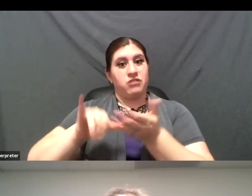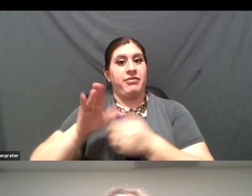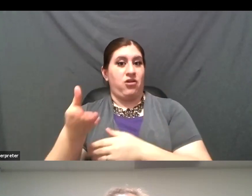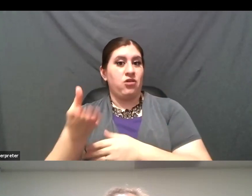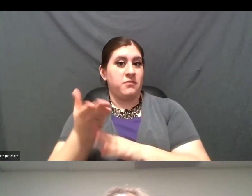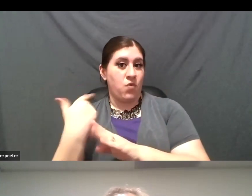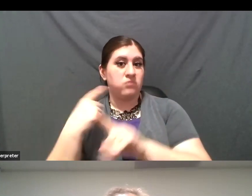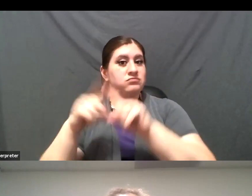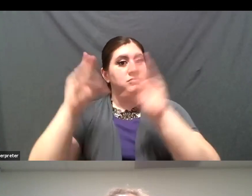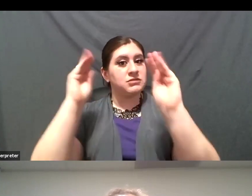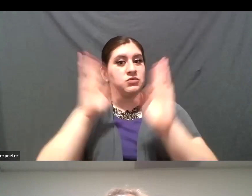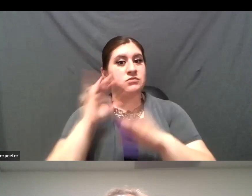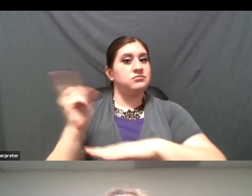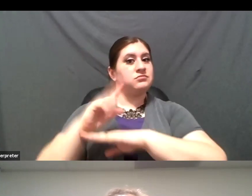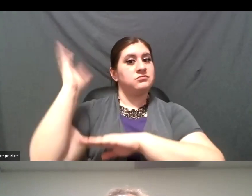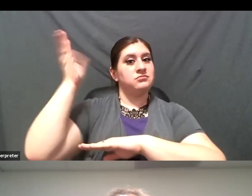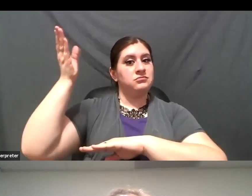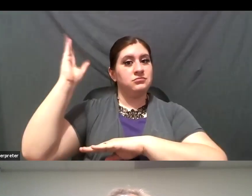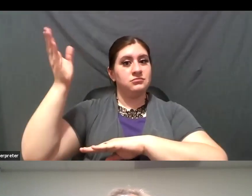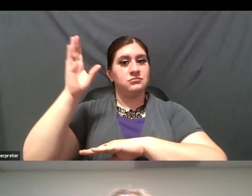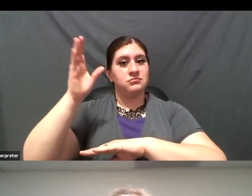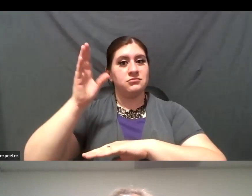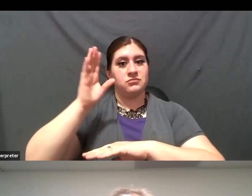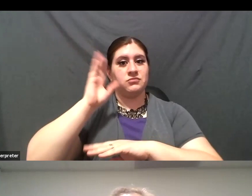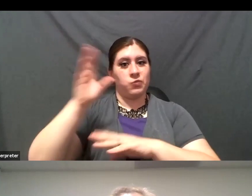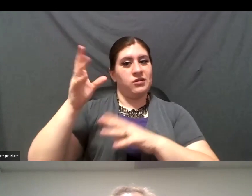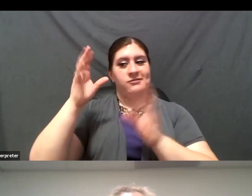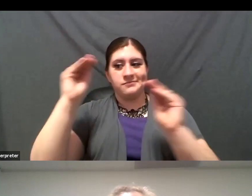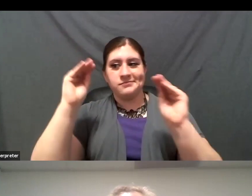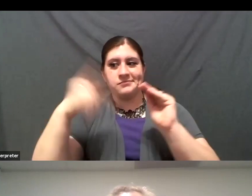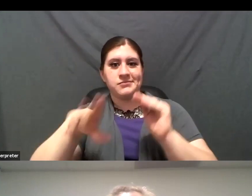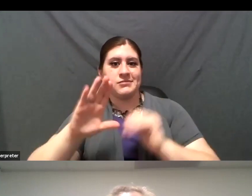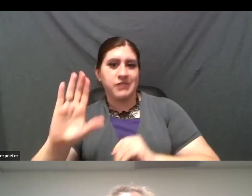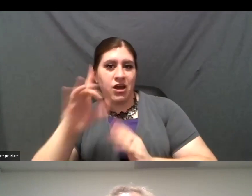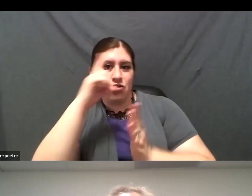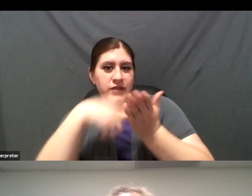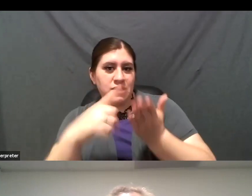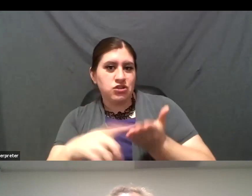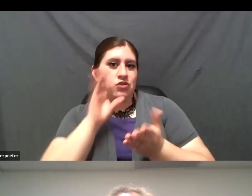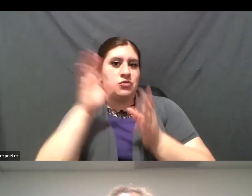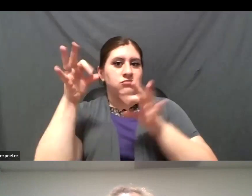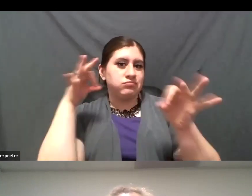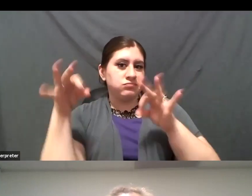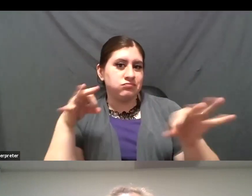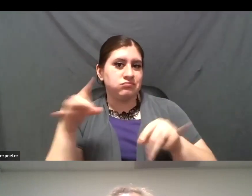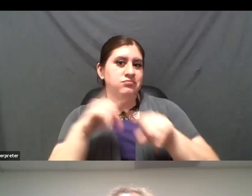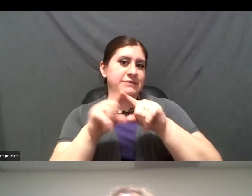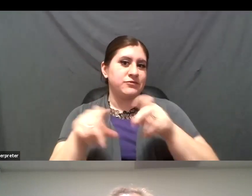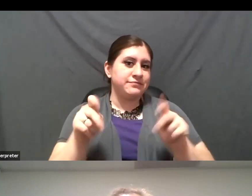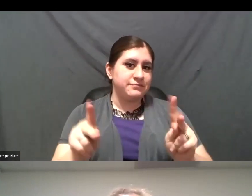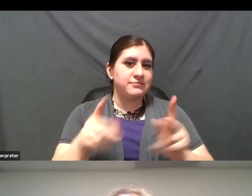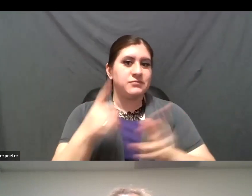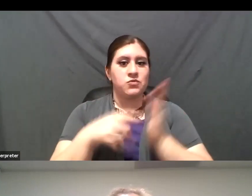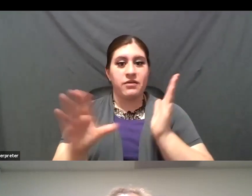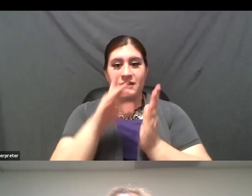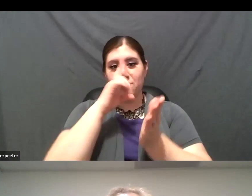different instructors will come in and sort of apprise the students of what their research opportunities are and what their